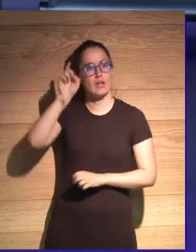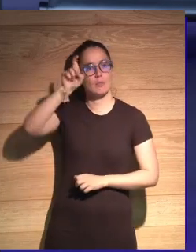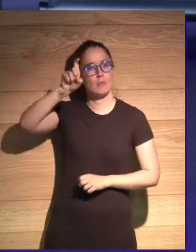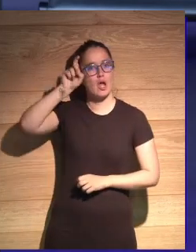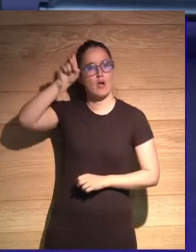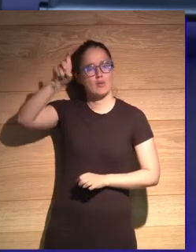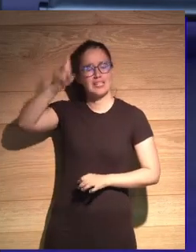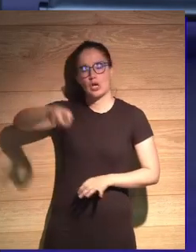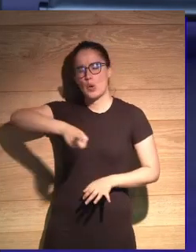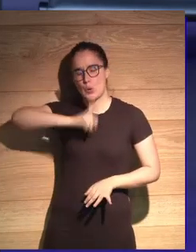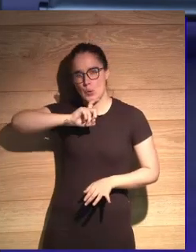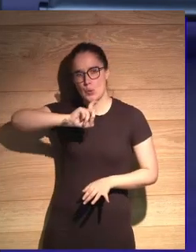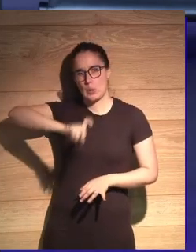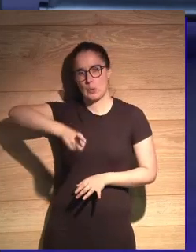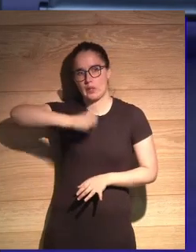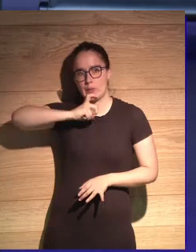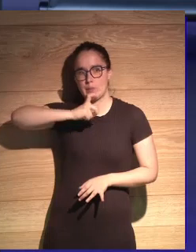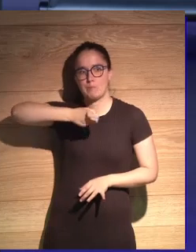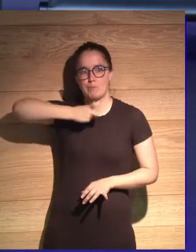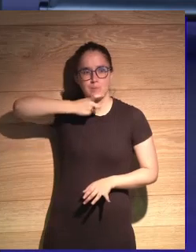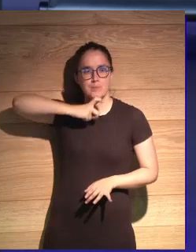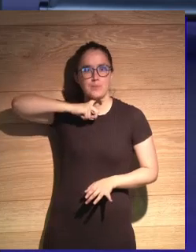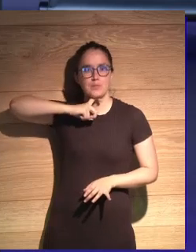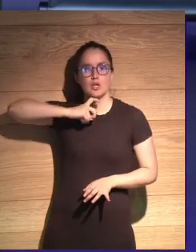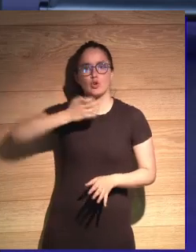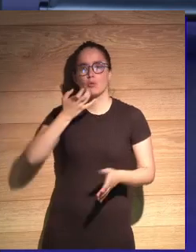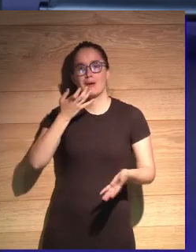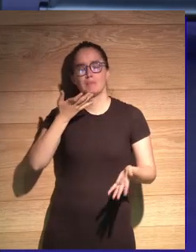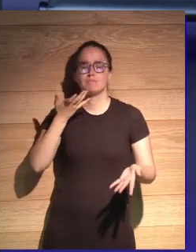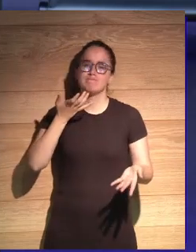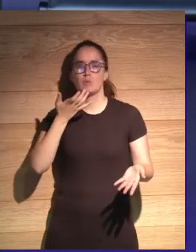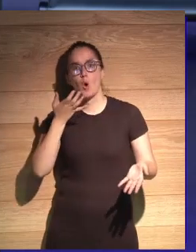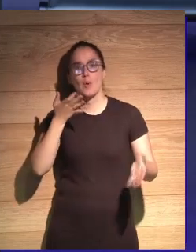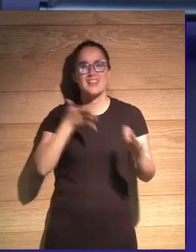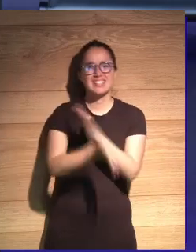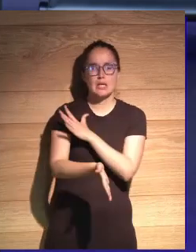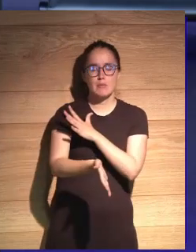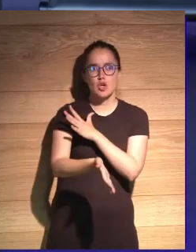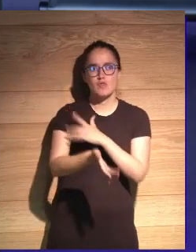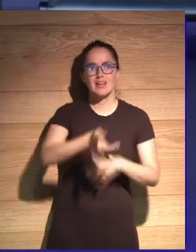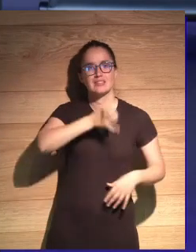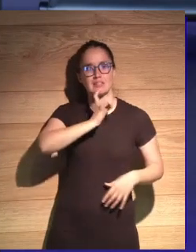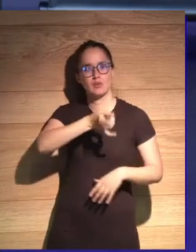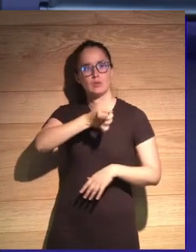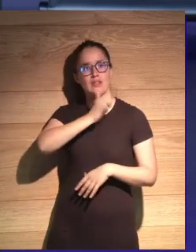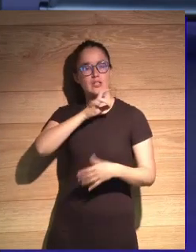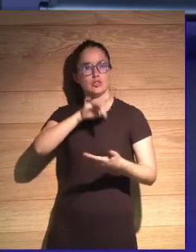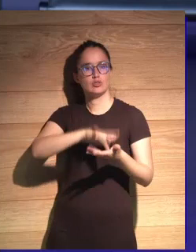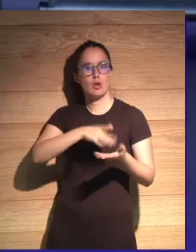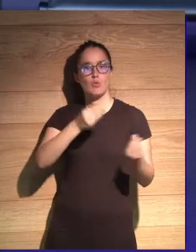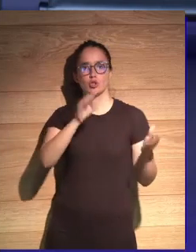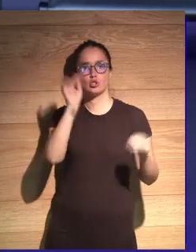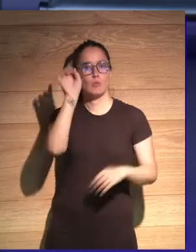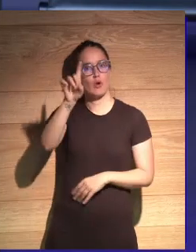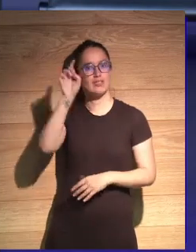Being quiet is very difficult for them, so it's very hard to teach them anything. This seems like a description, the literary description